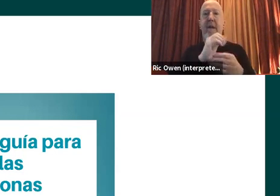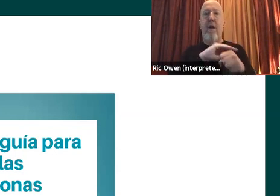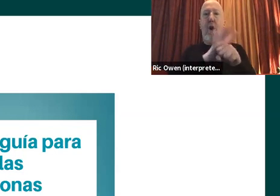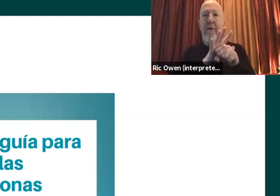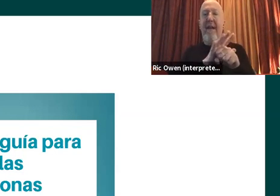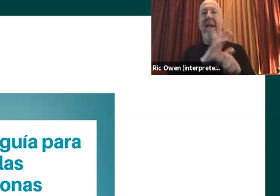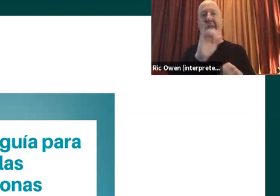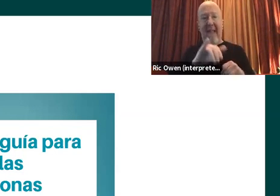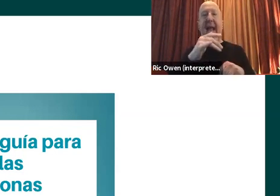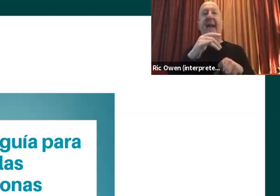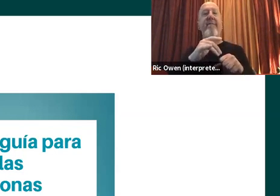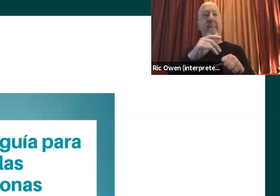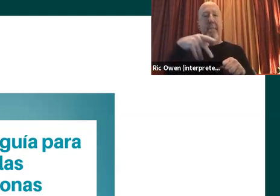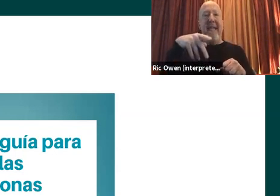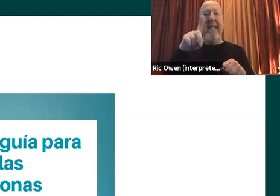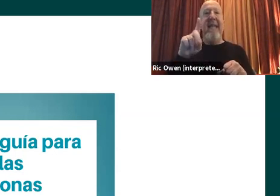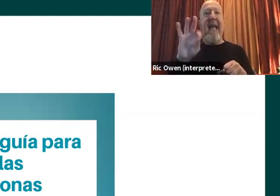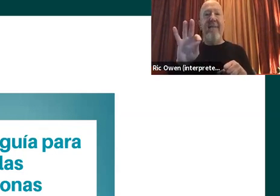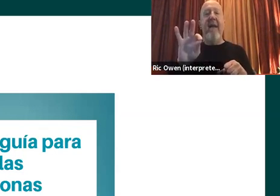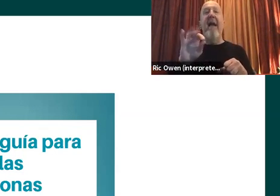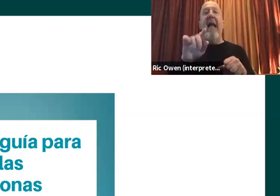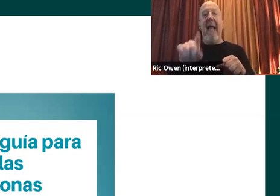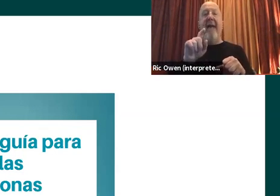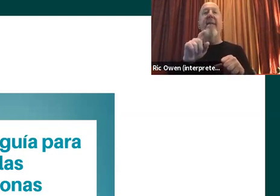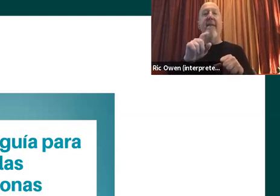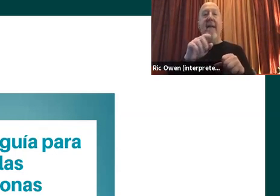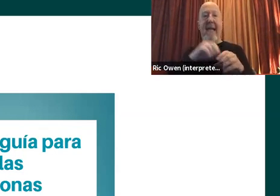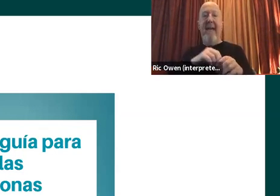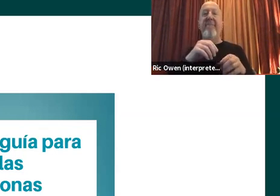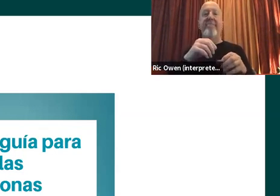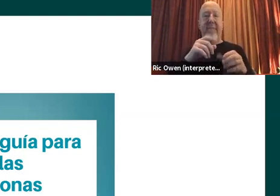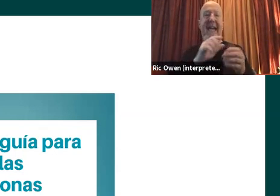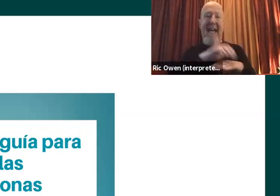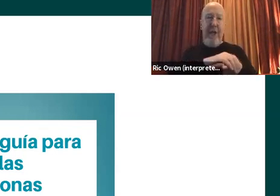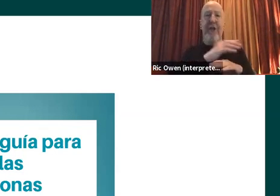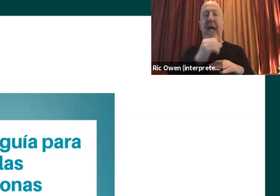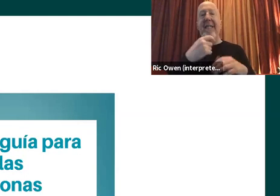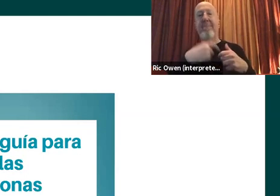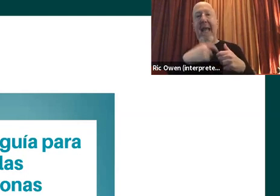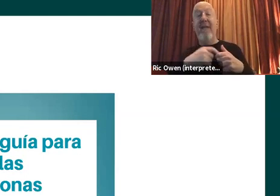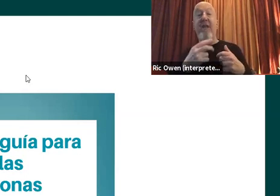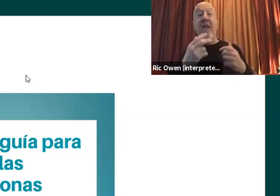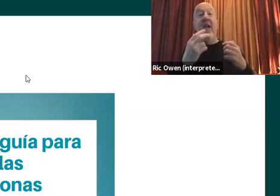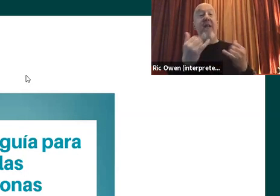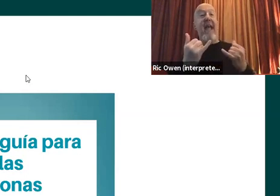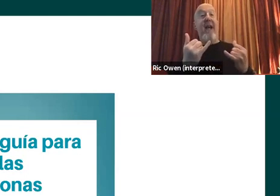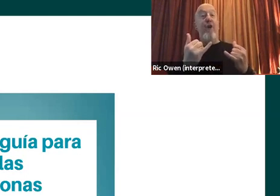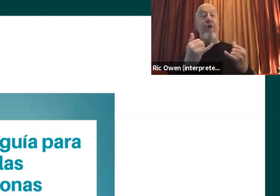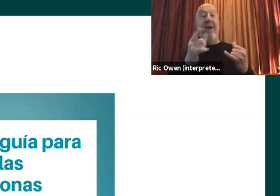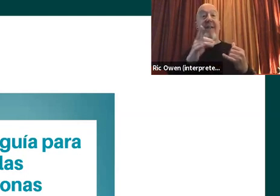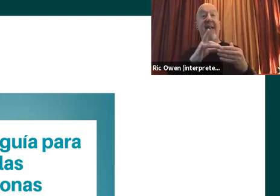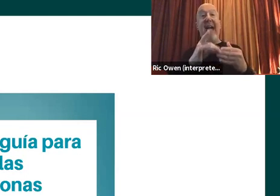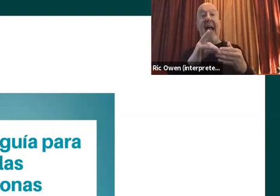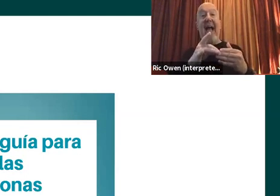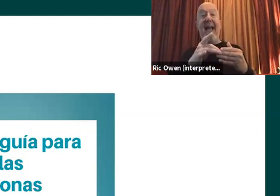PDF format and available in both English and Spanish. The current version of the guide is updated